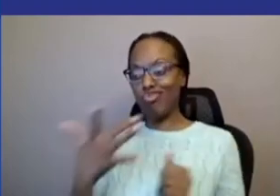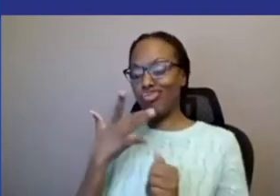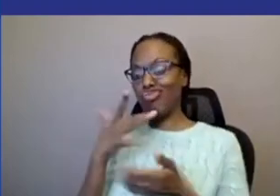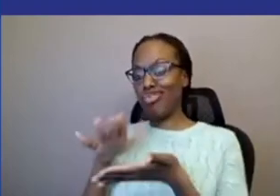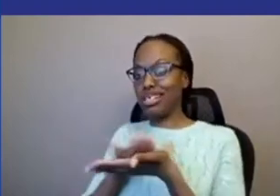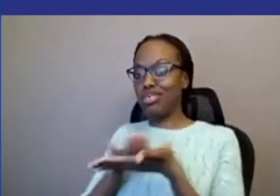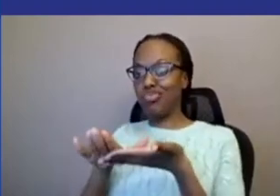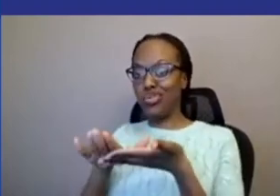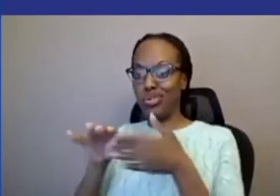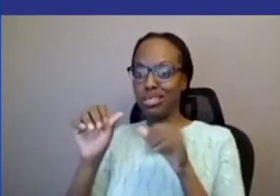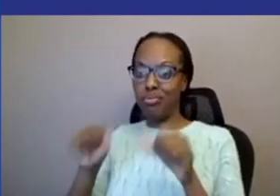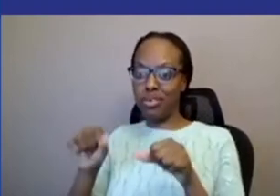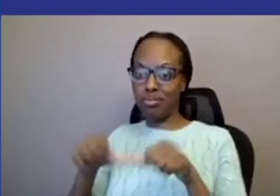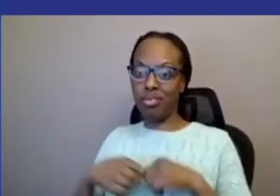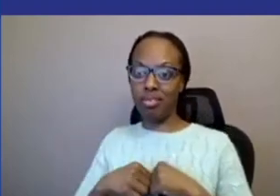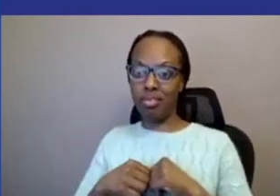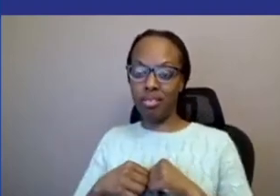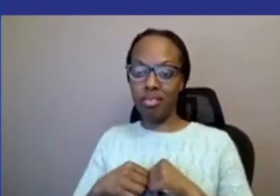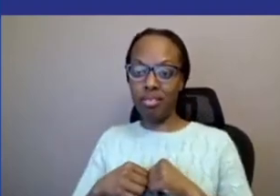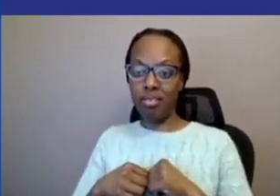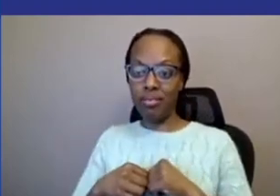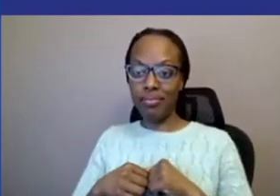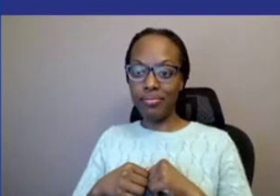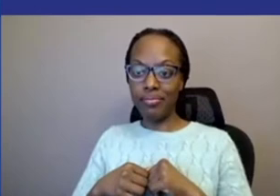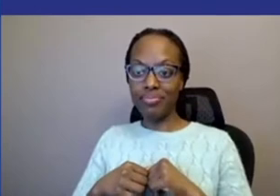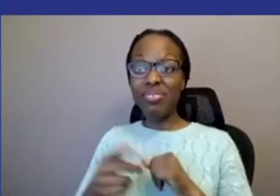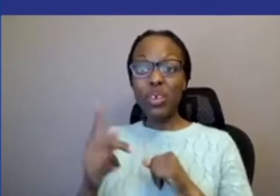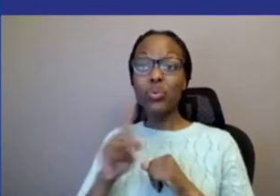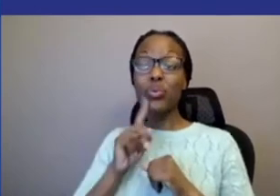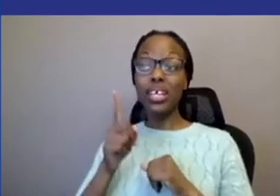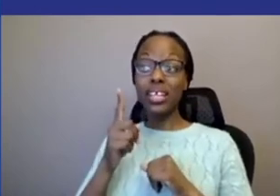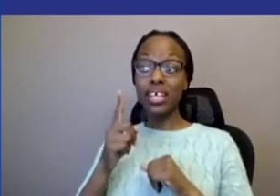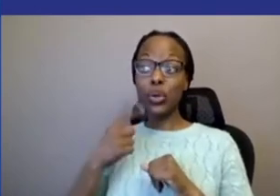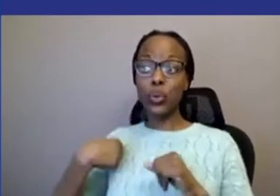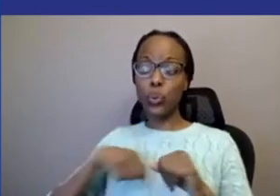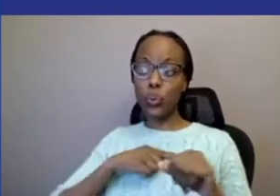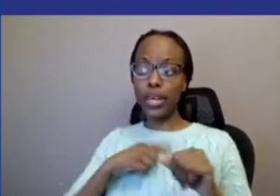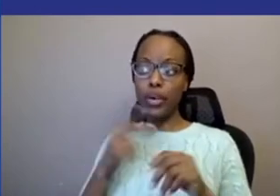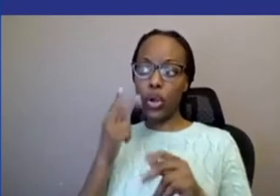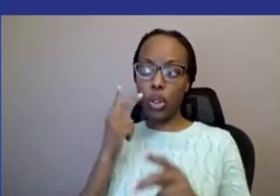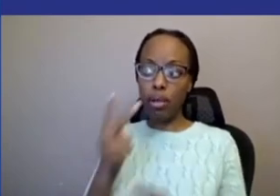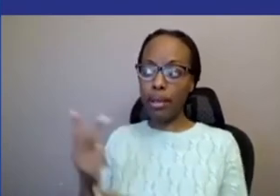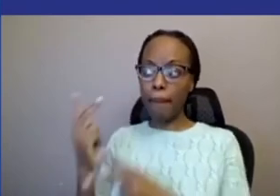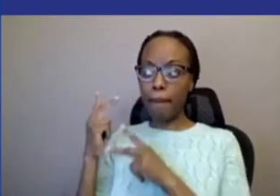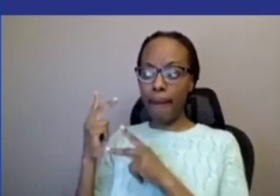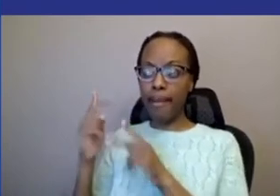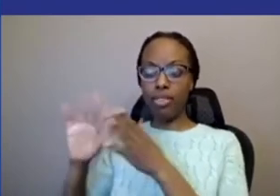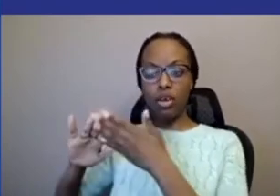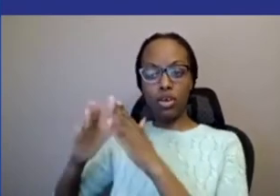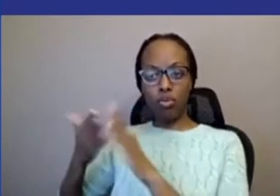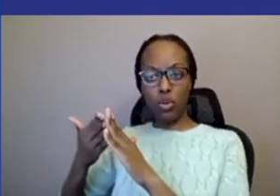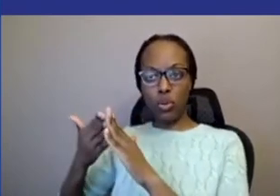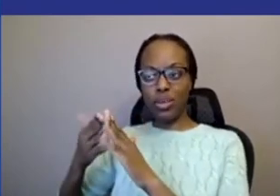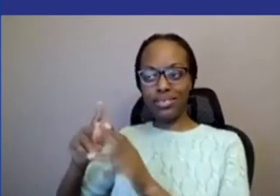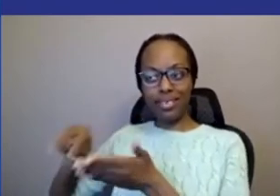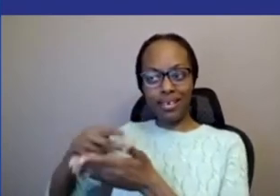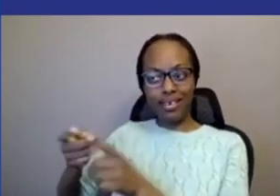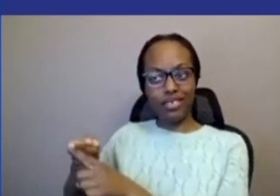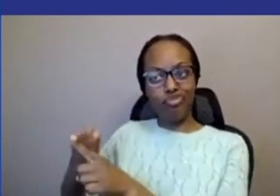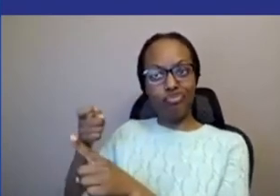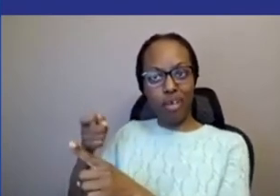we're referencing back the communities that they came from, and honoring what that was,